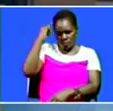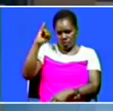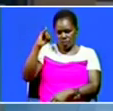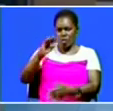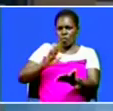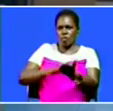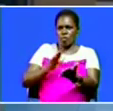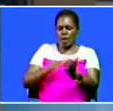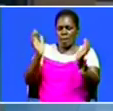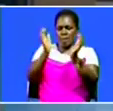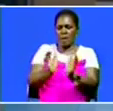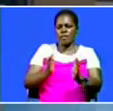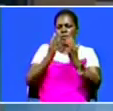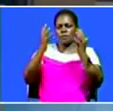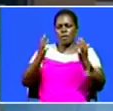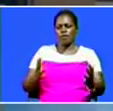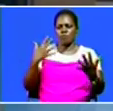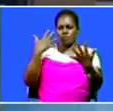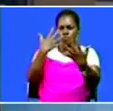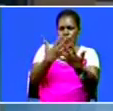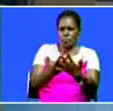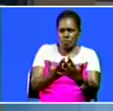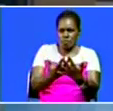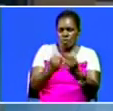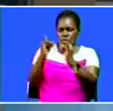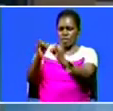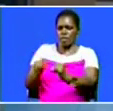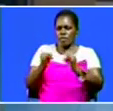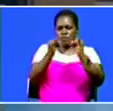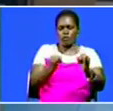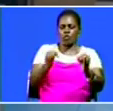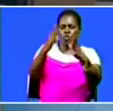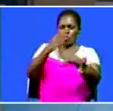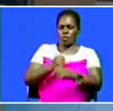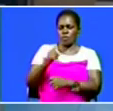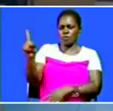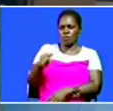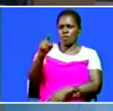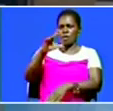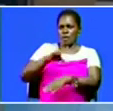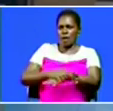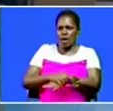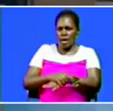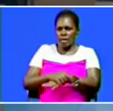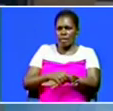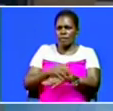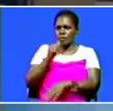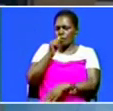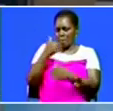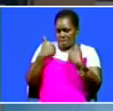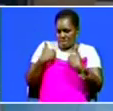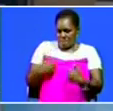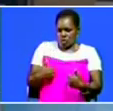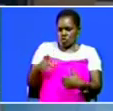proposed stiff fines and lengthy prison sentences for individuals and companies that illegally obtain citizens' personal data.